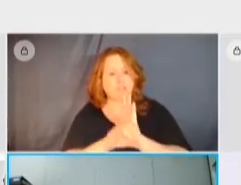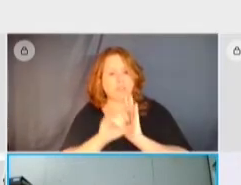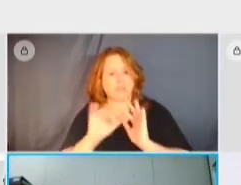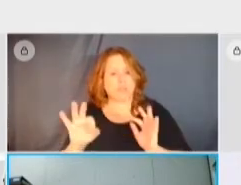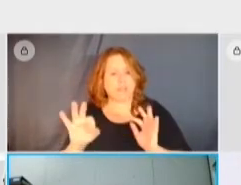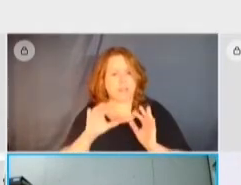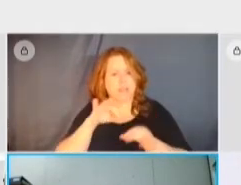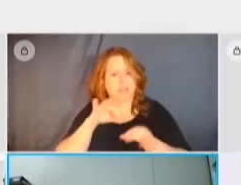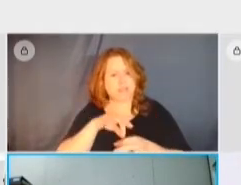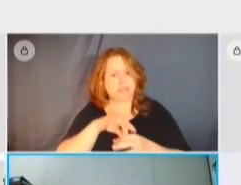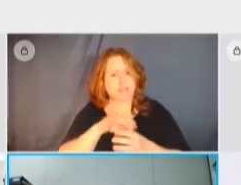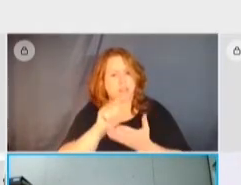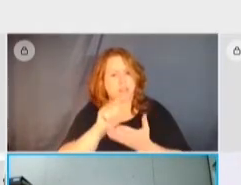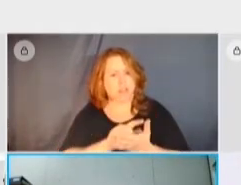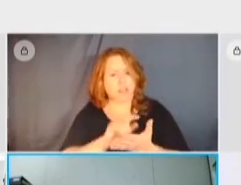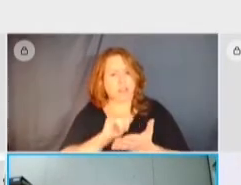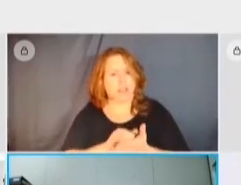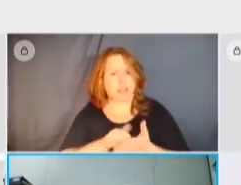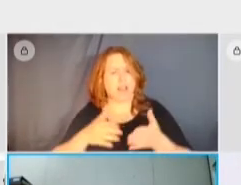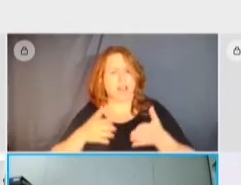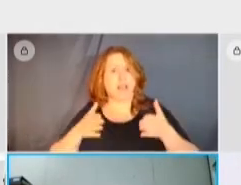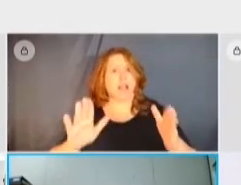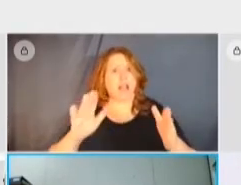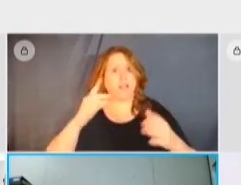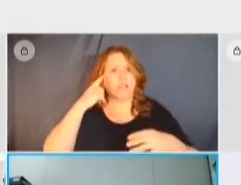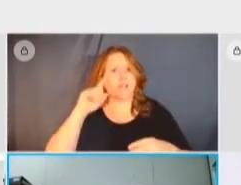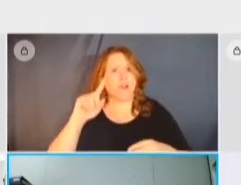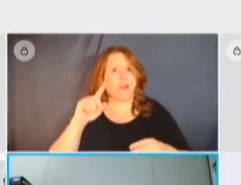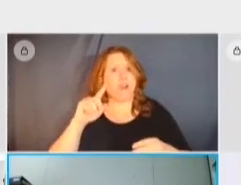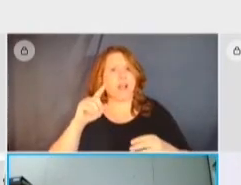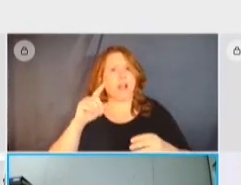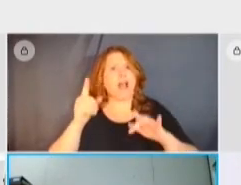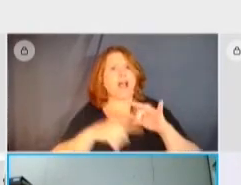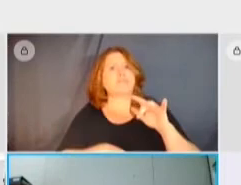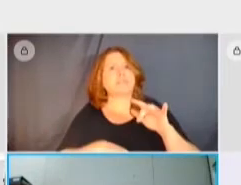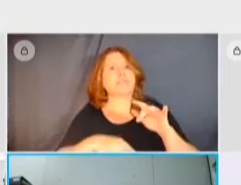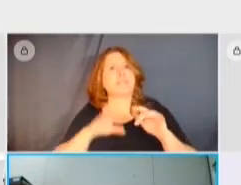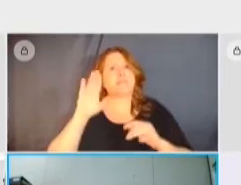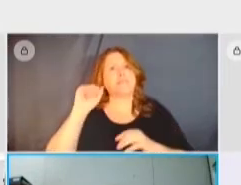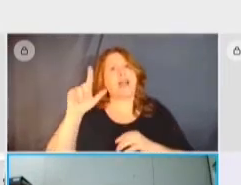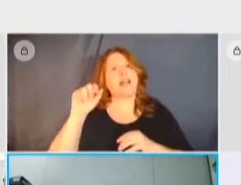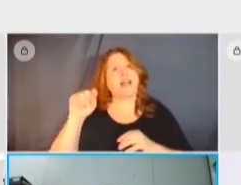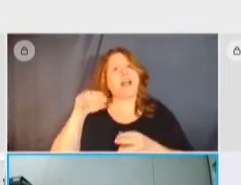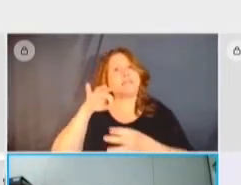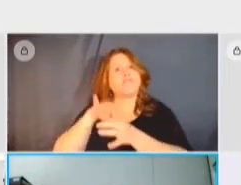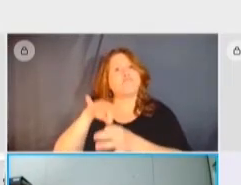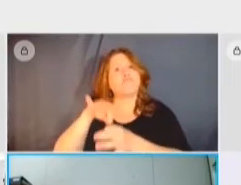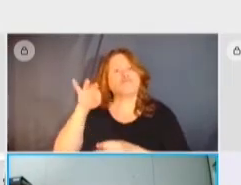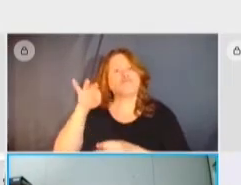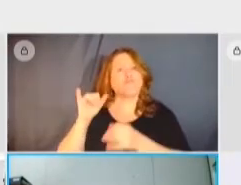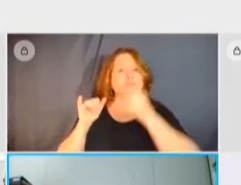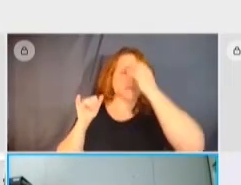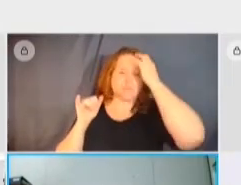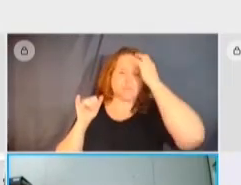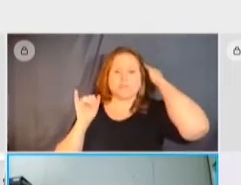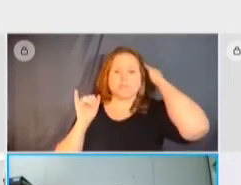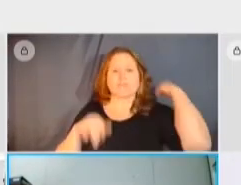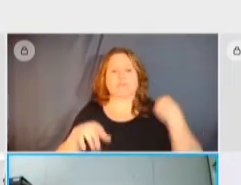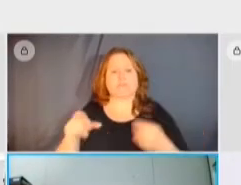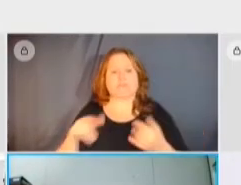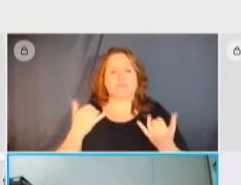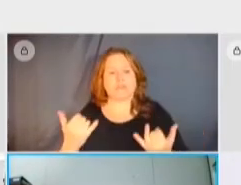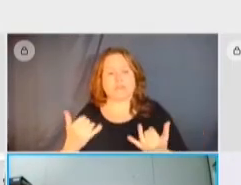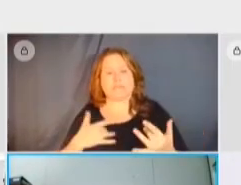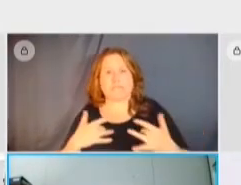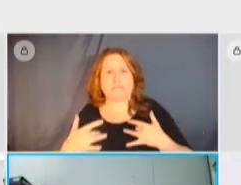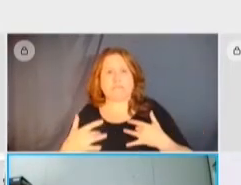absentee ballots by reason of illness or reason of concern given the